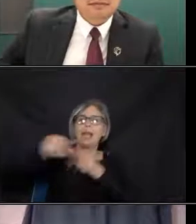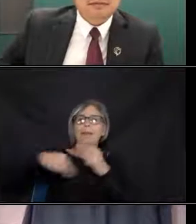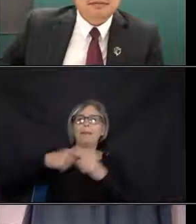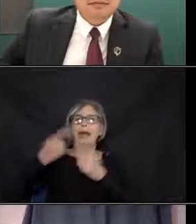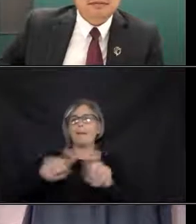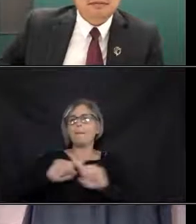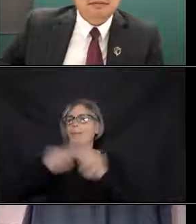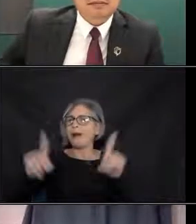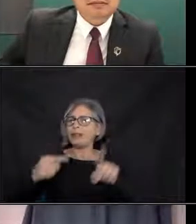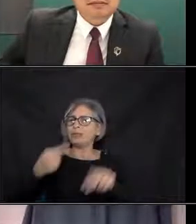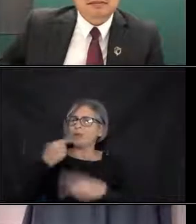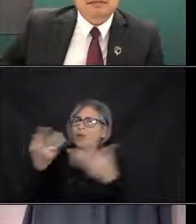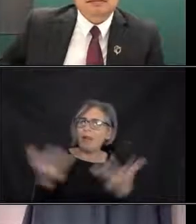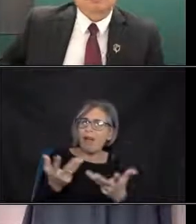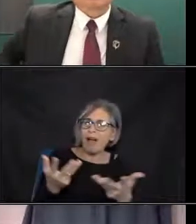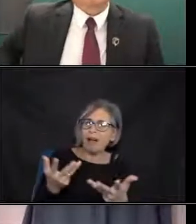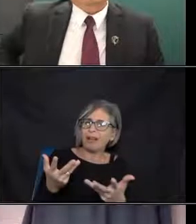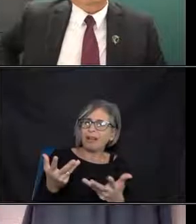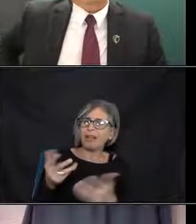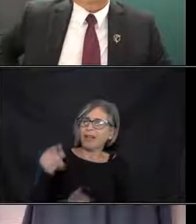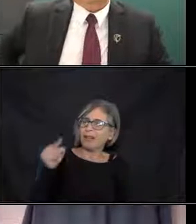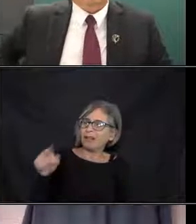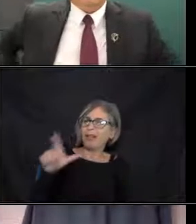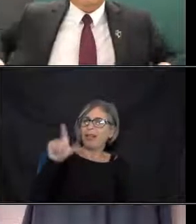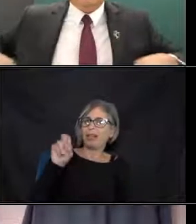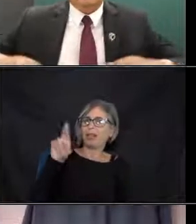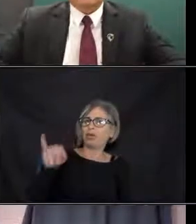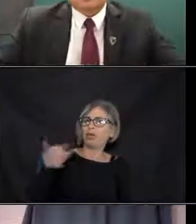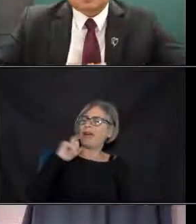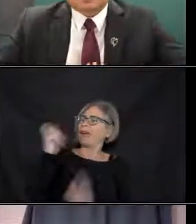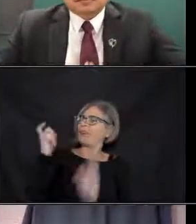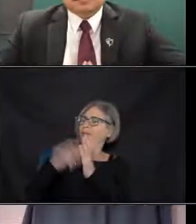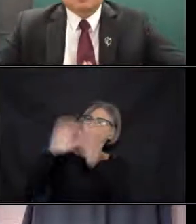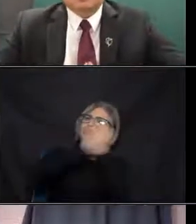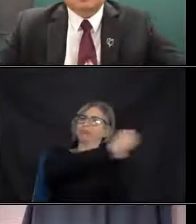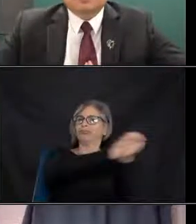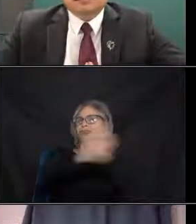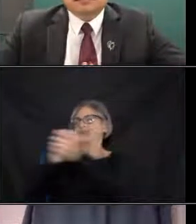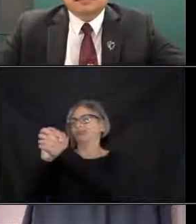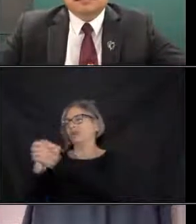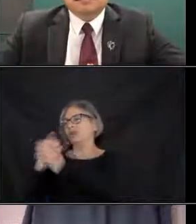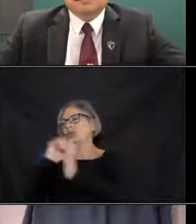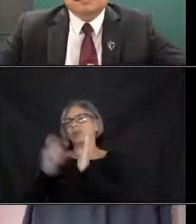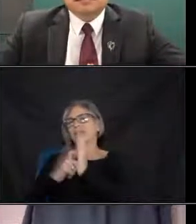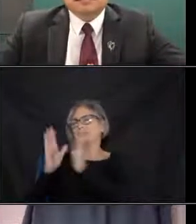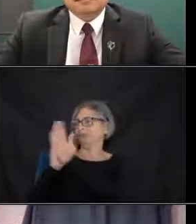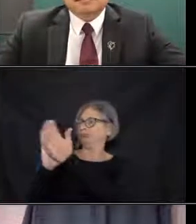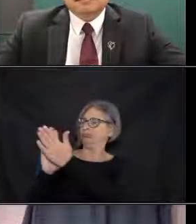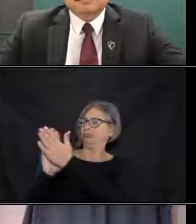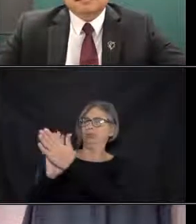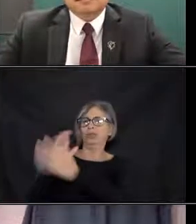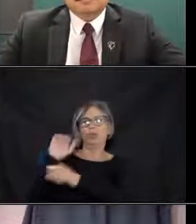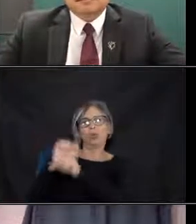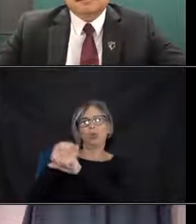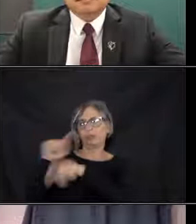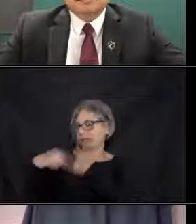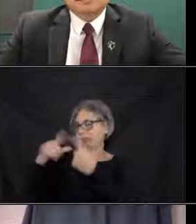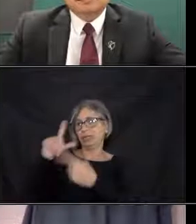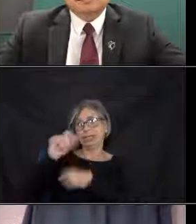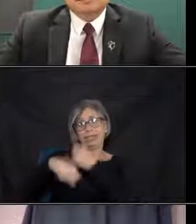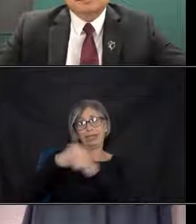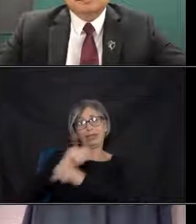just to say that, you know, Lori, I commend you for the work that you've done this 2020,